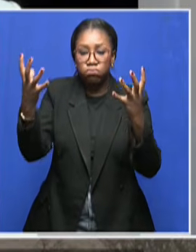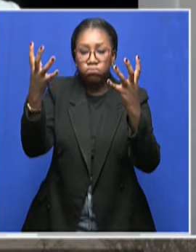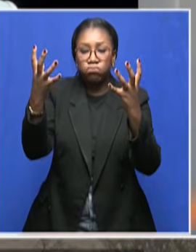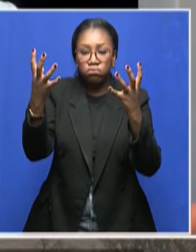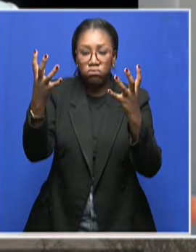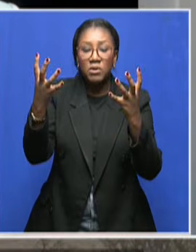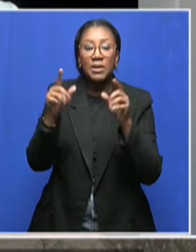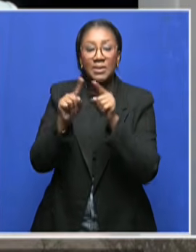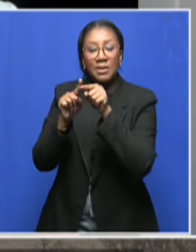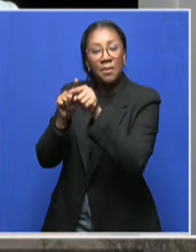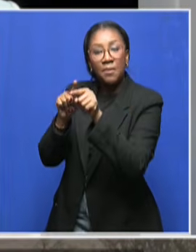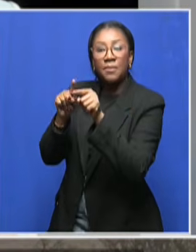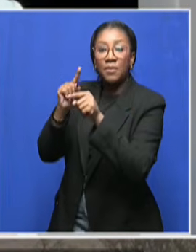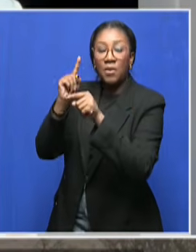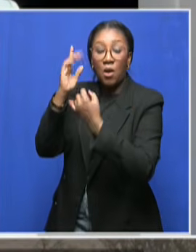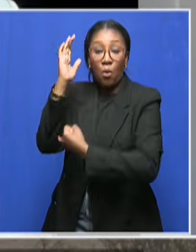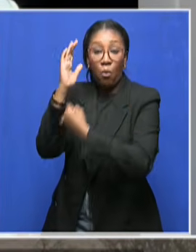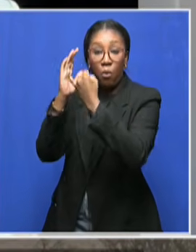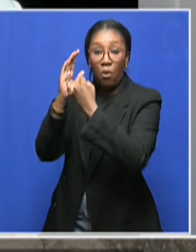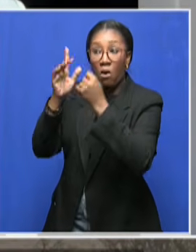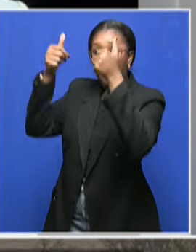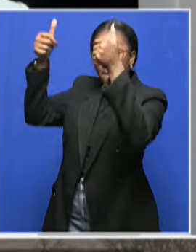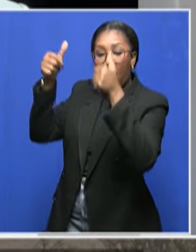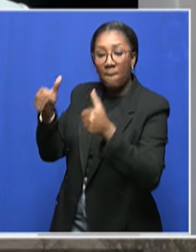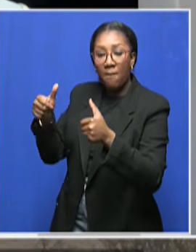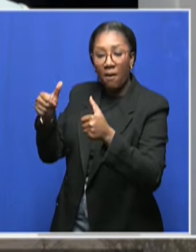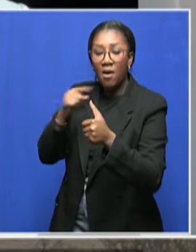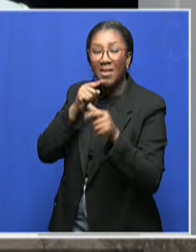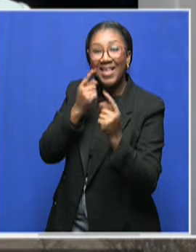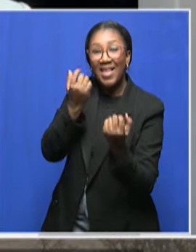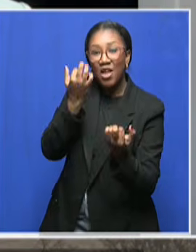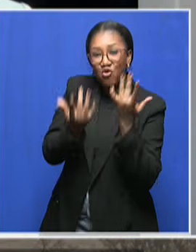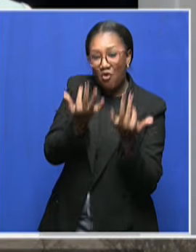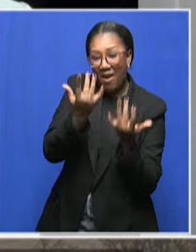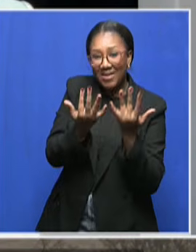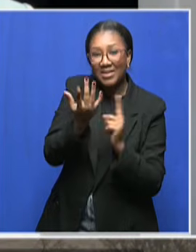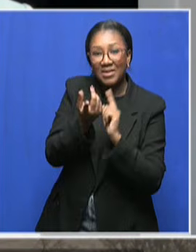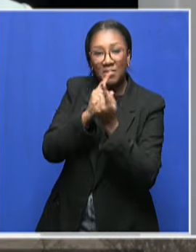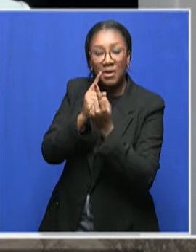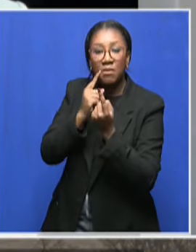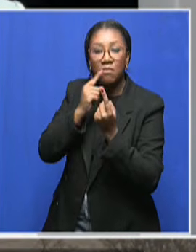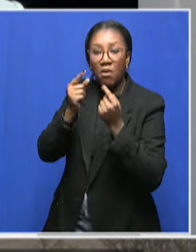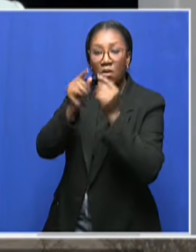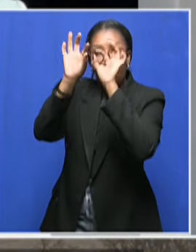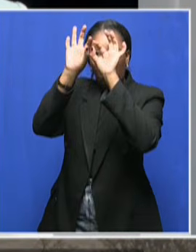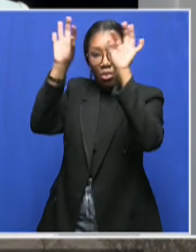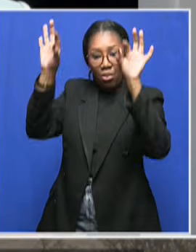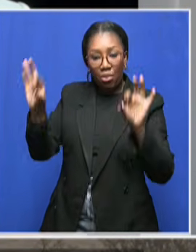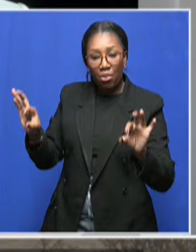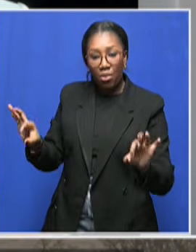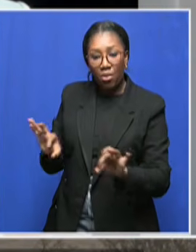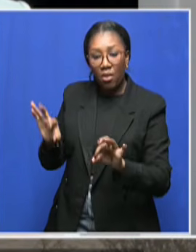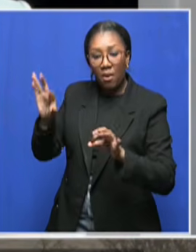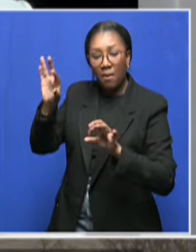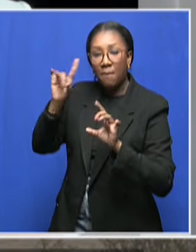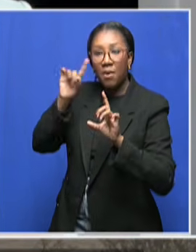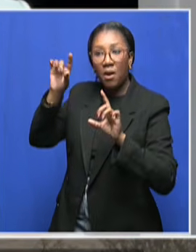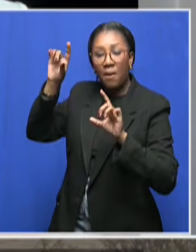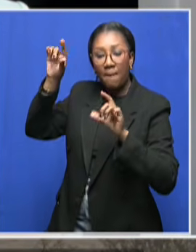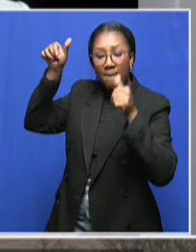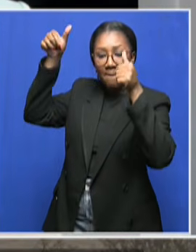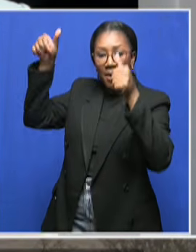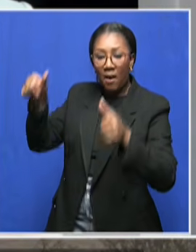we basically collaborated with them to create a chair that, yeah, I mean, it's insane when you see this chair. It's